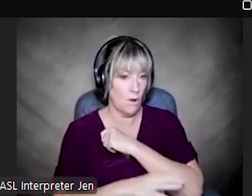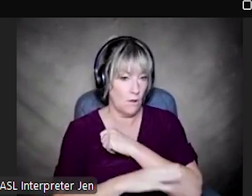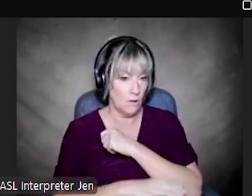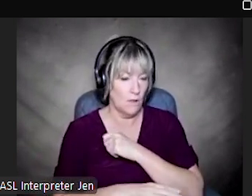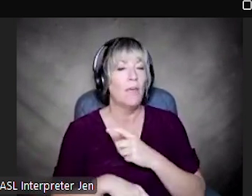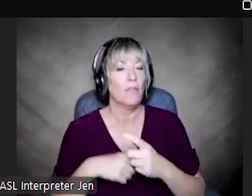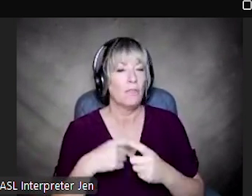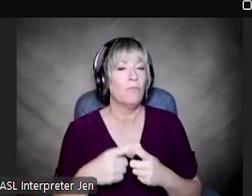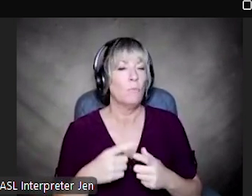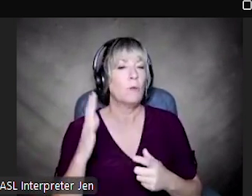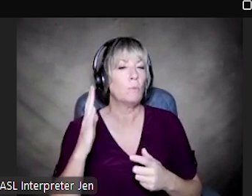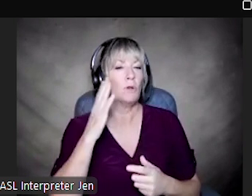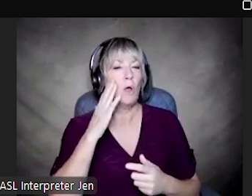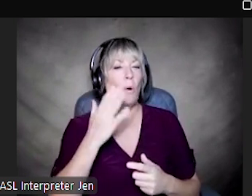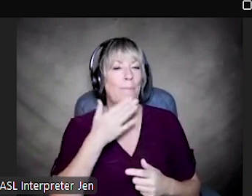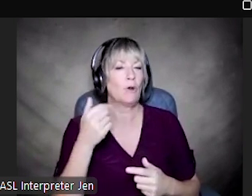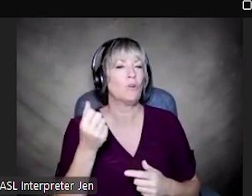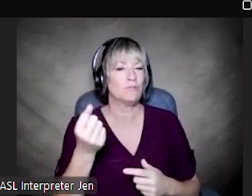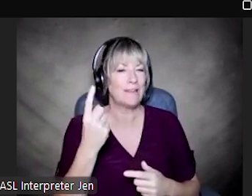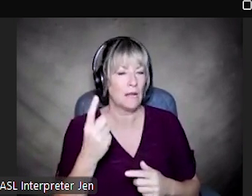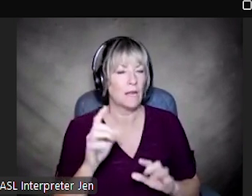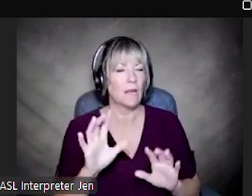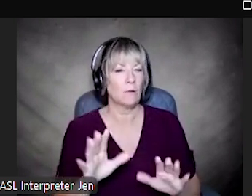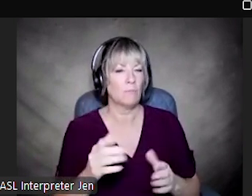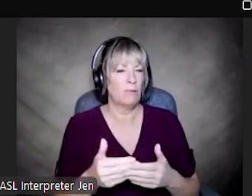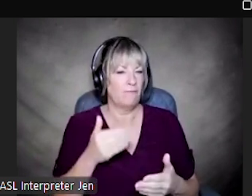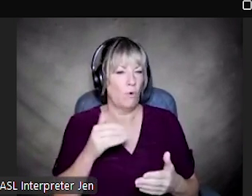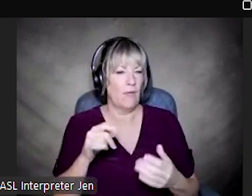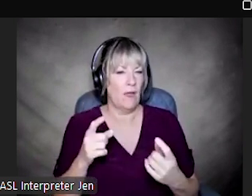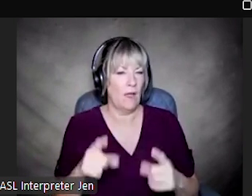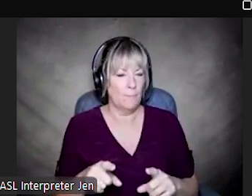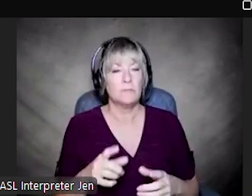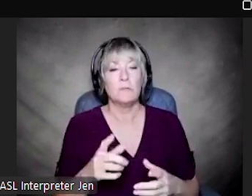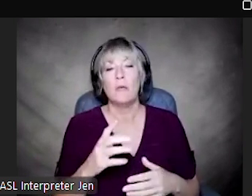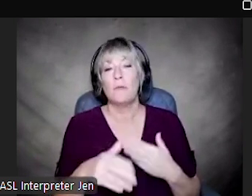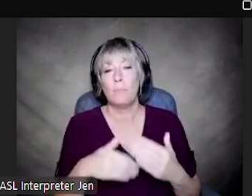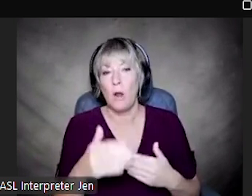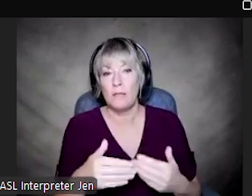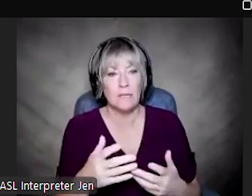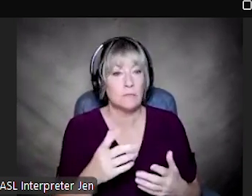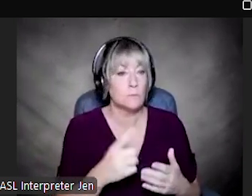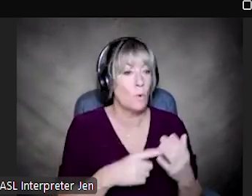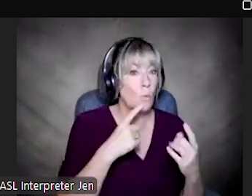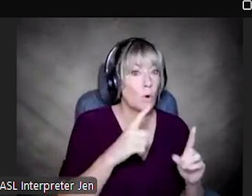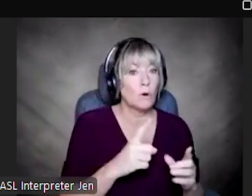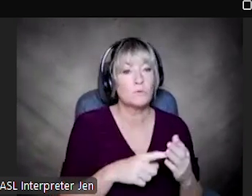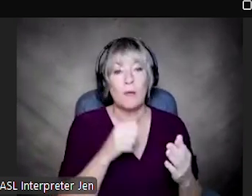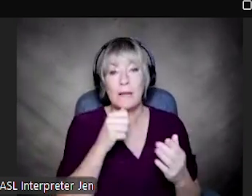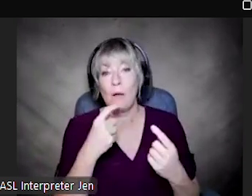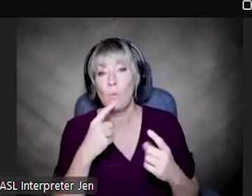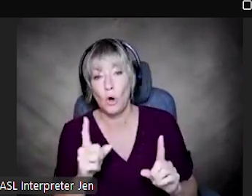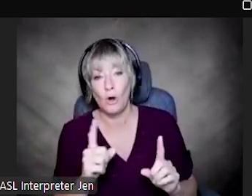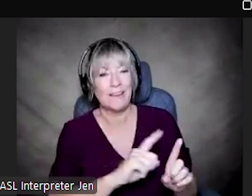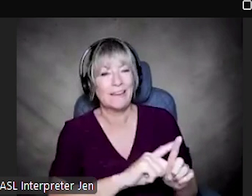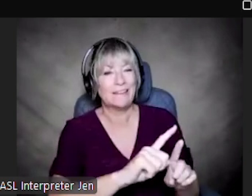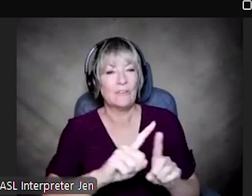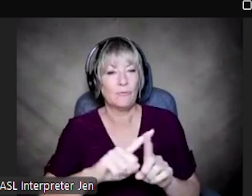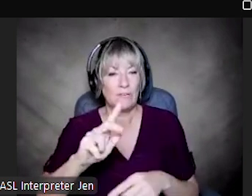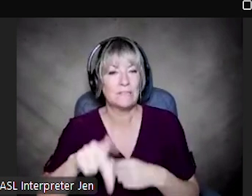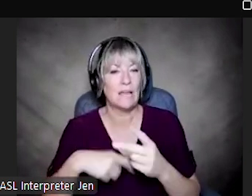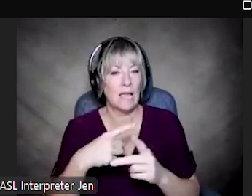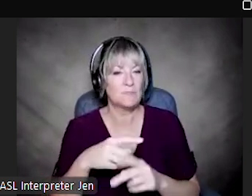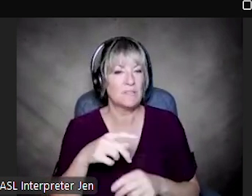have a better understanding of what our process sticking points are, what's working, what isn't in different types of